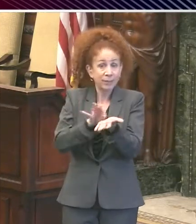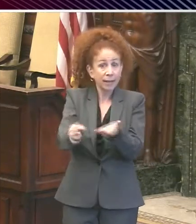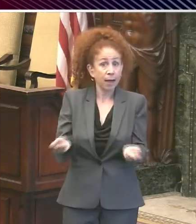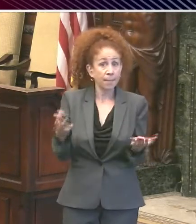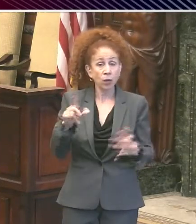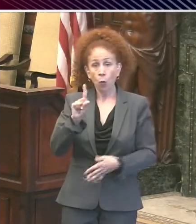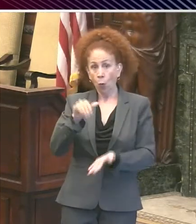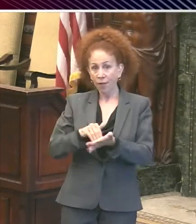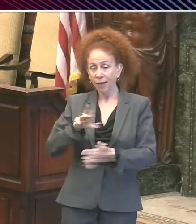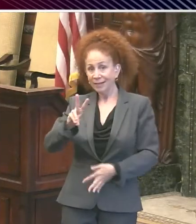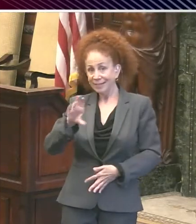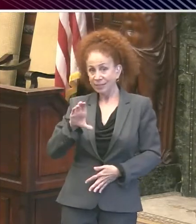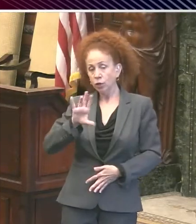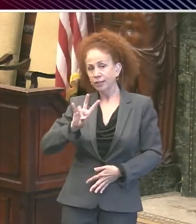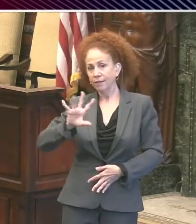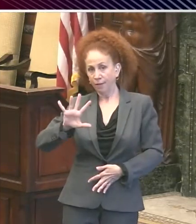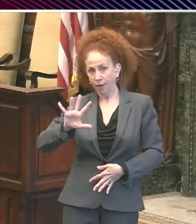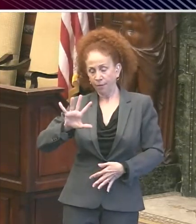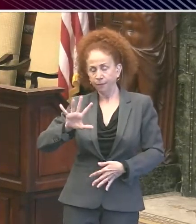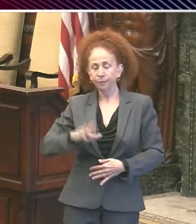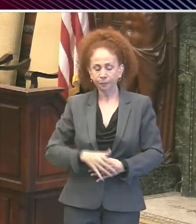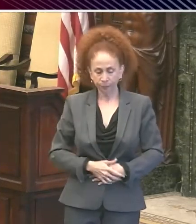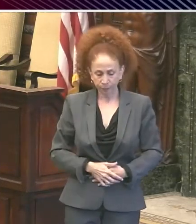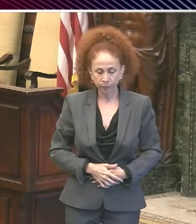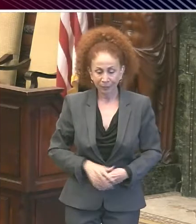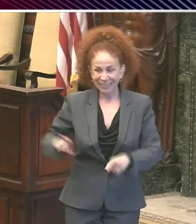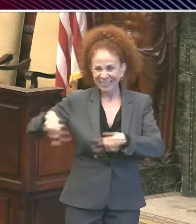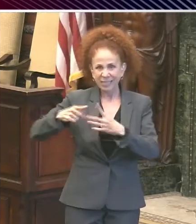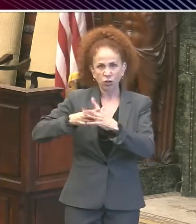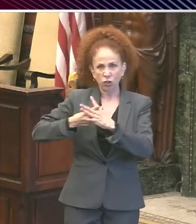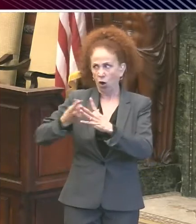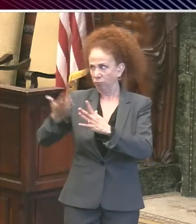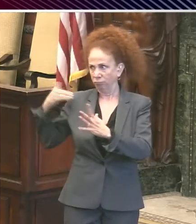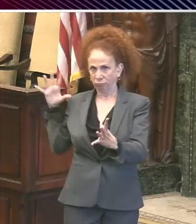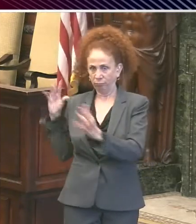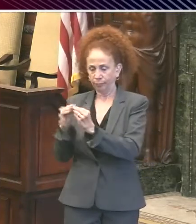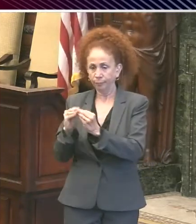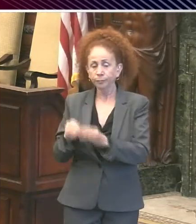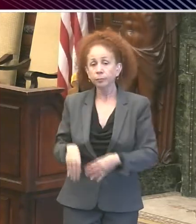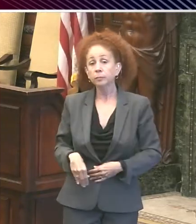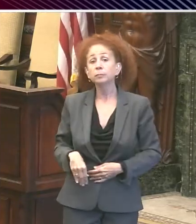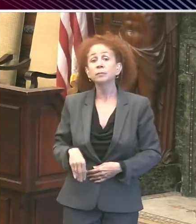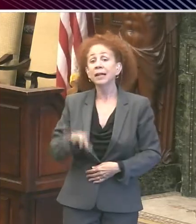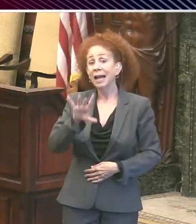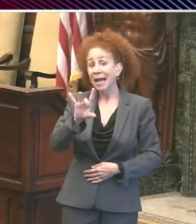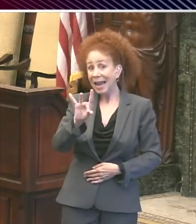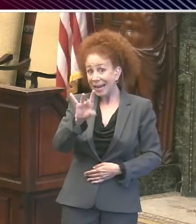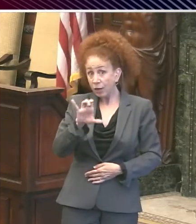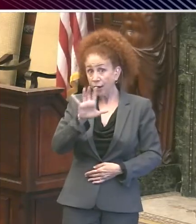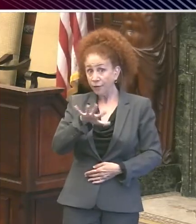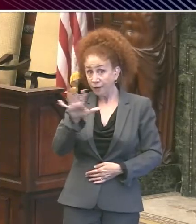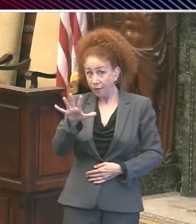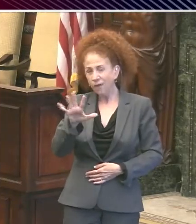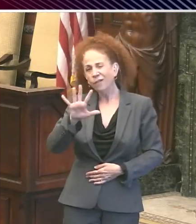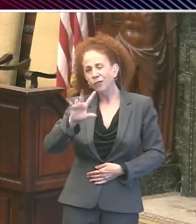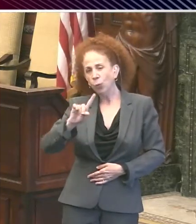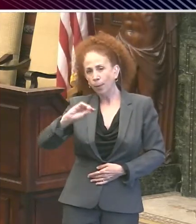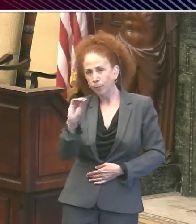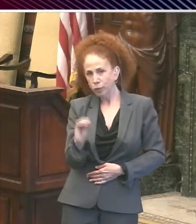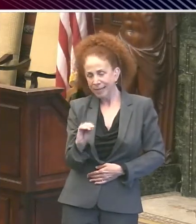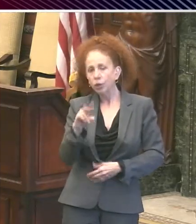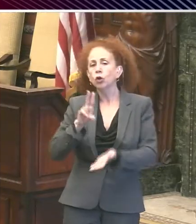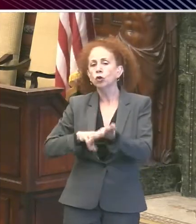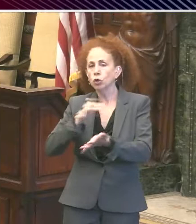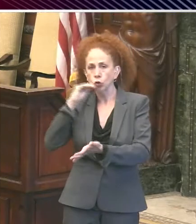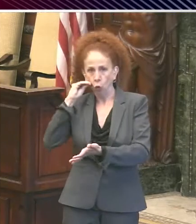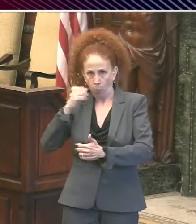to 1,675 since the beginning of the epidemic. Of those, 855, or 51%, are nursing